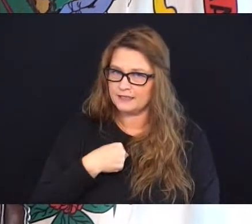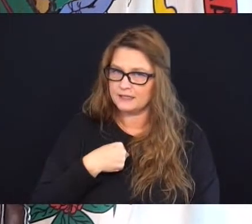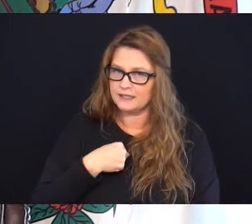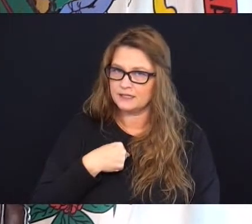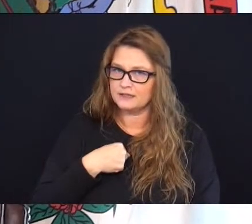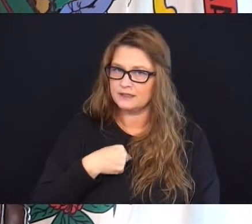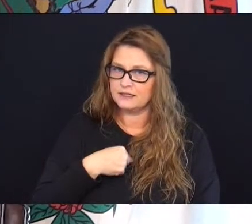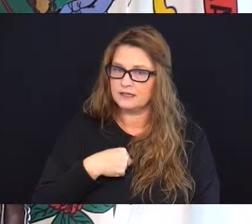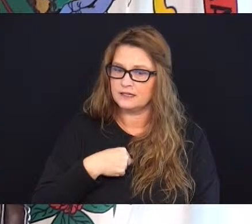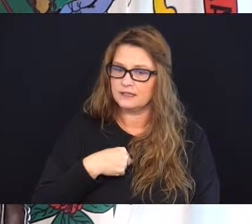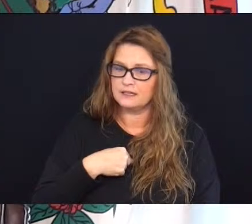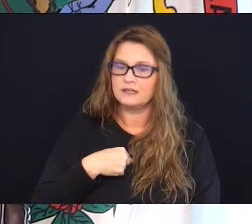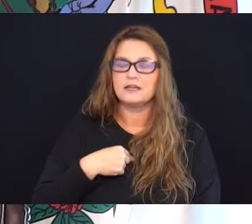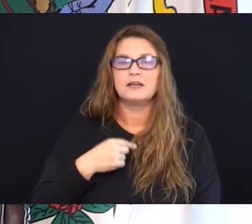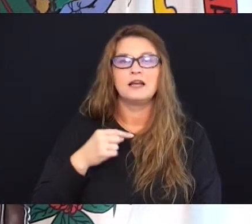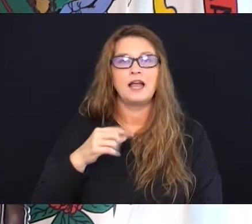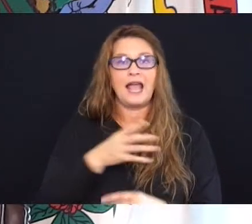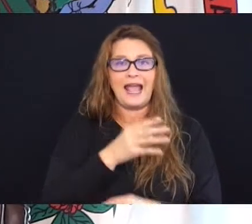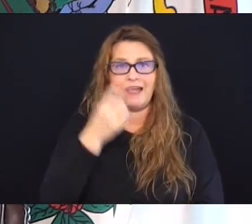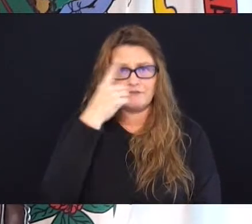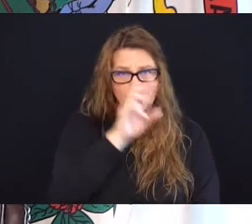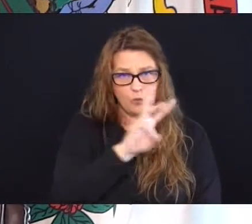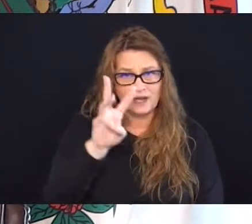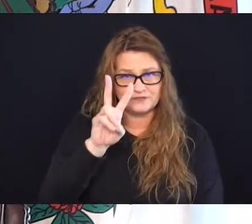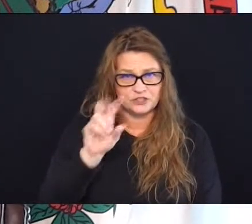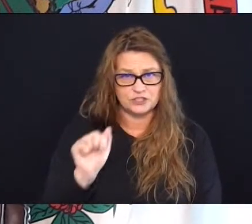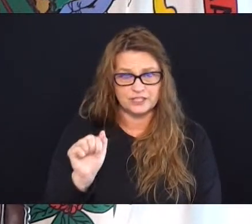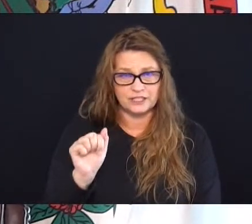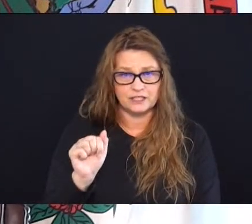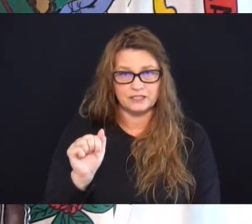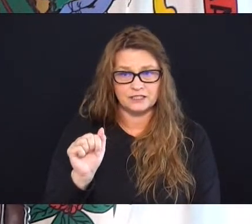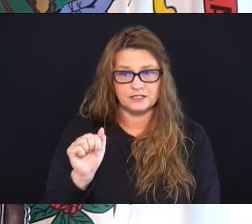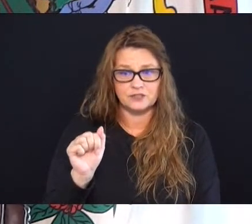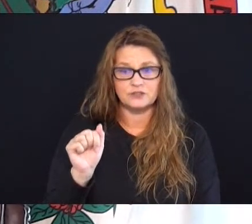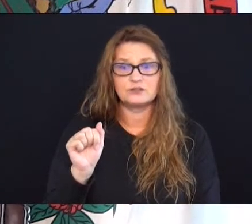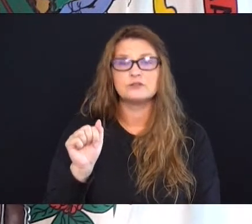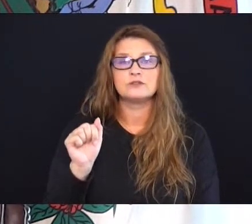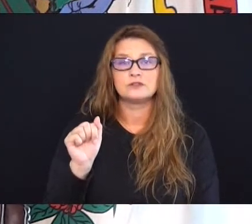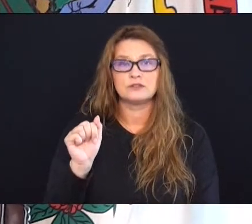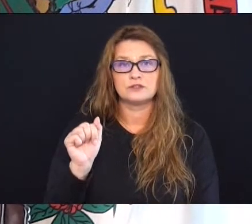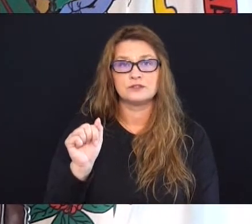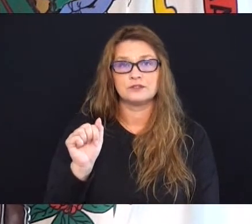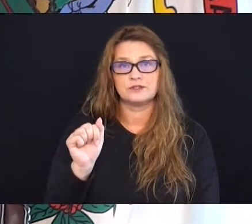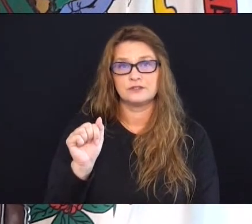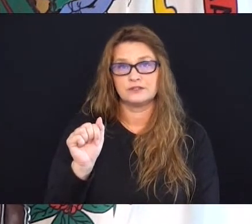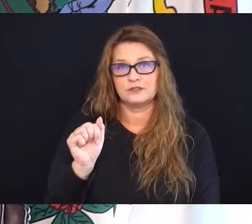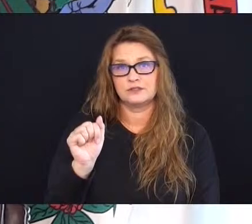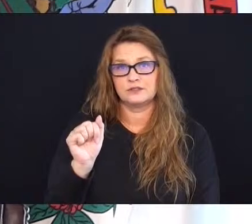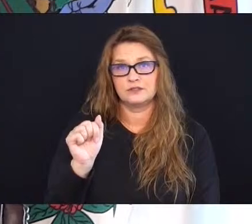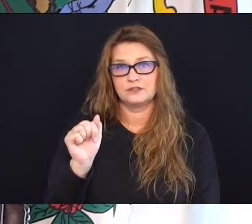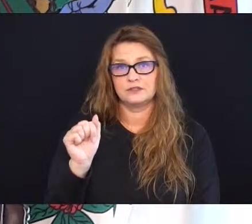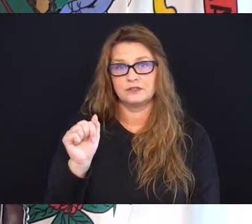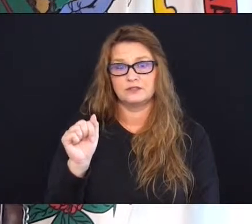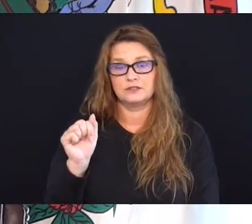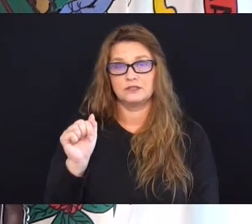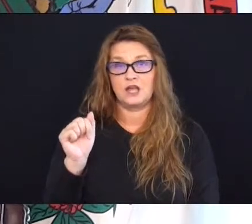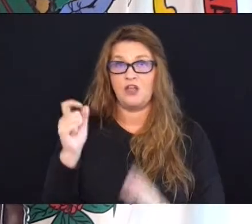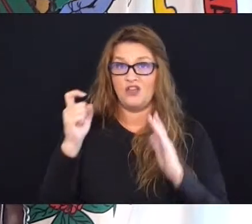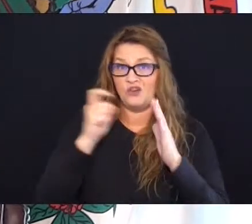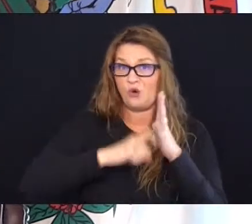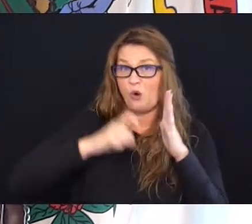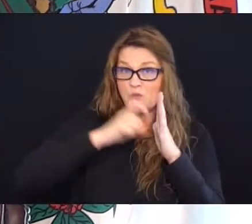for West Virginia, because just think about just this. Our coal